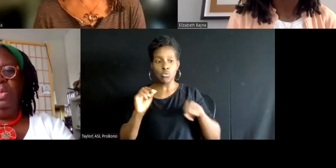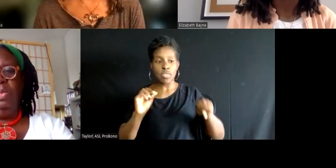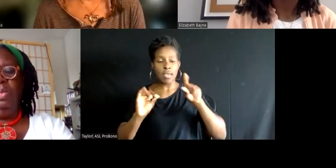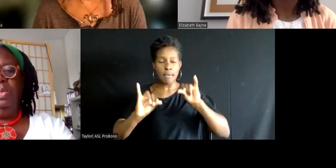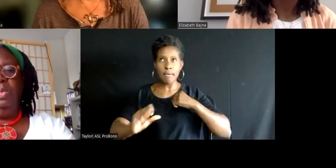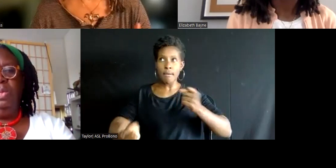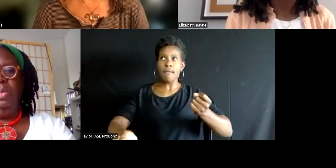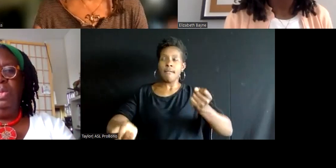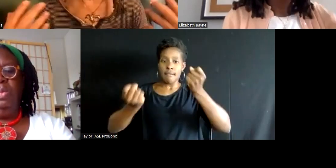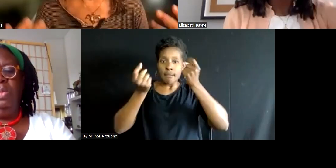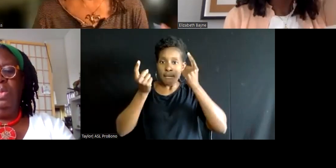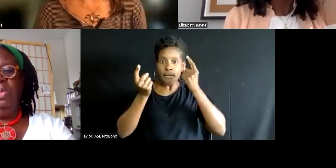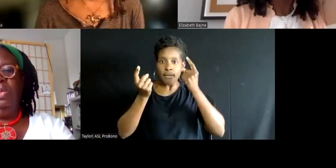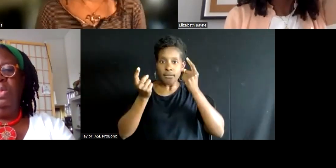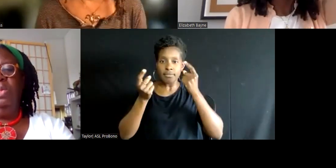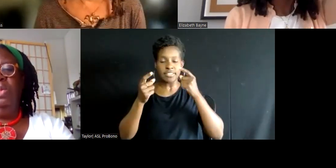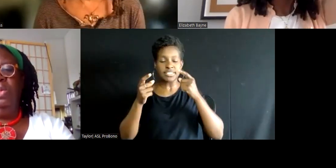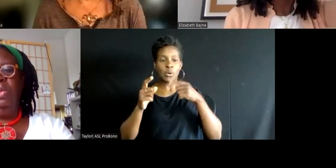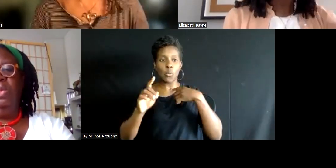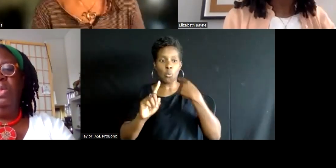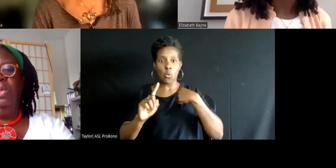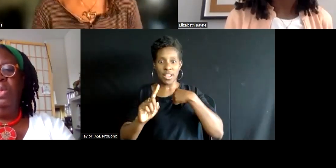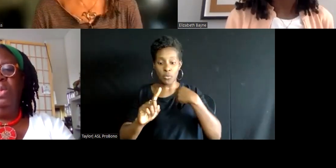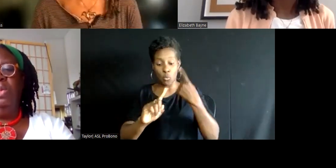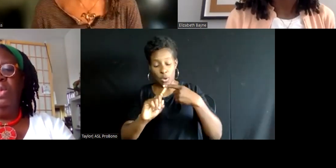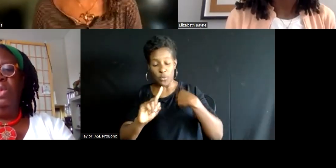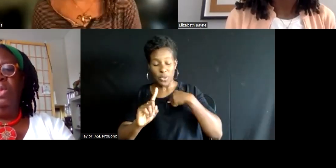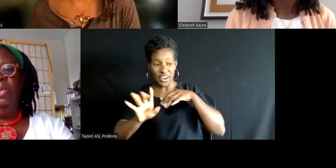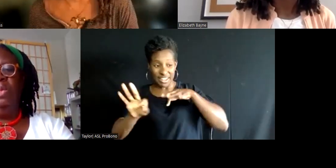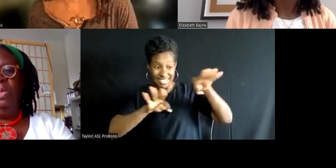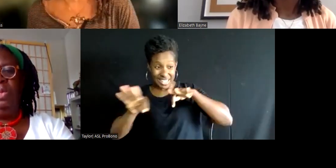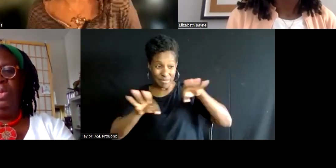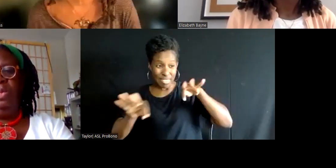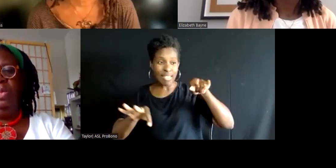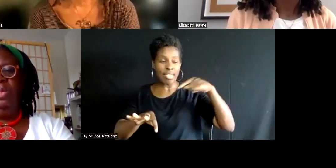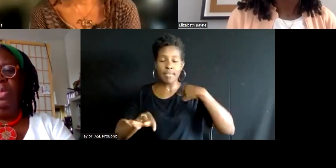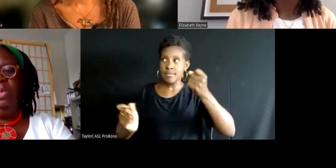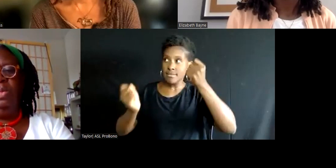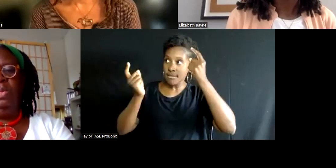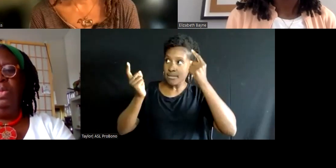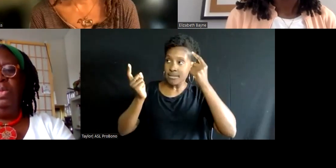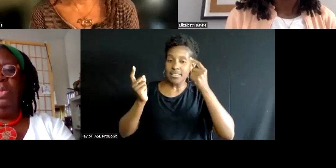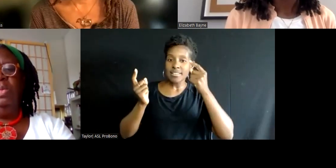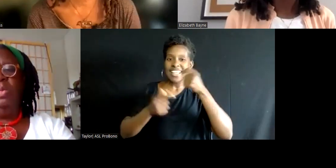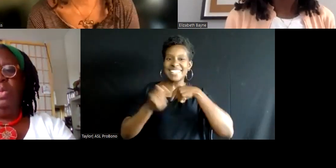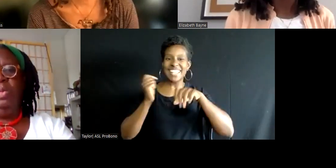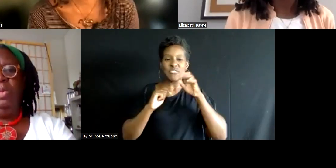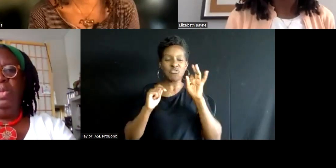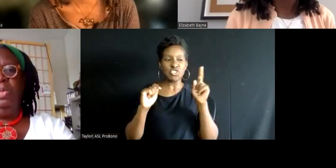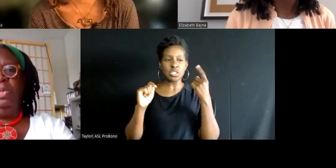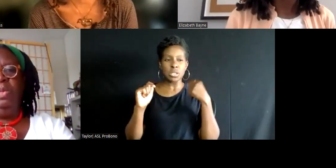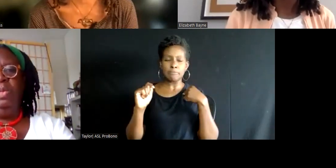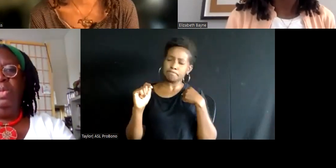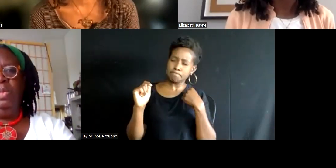they're hearing when we're trying to explain things that they otherwise might not take seriously. I'd So like to